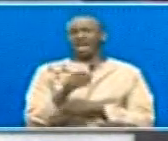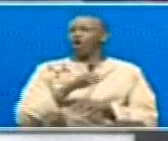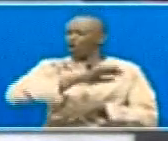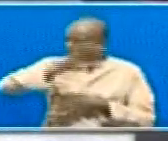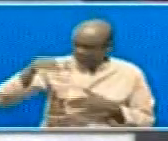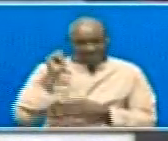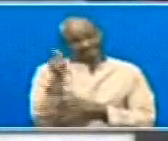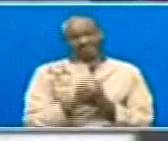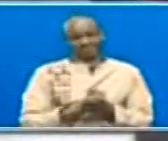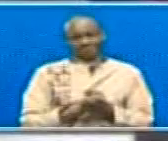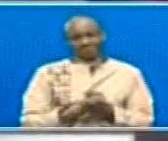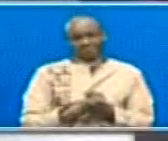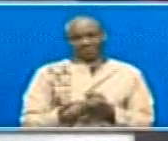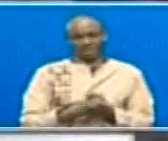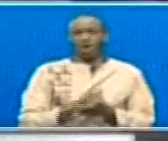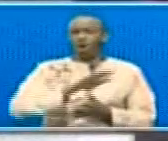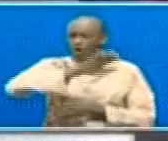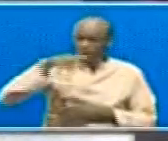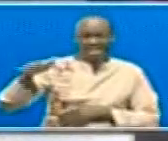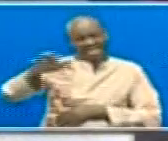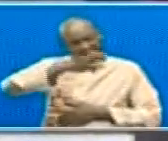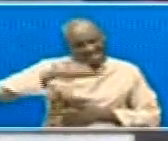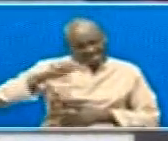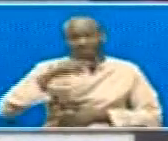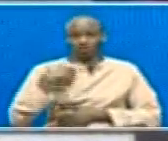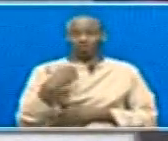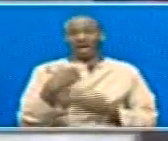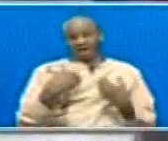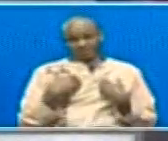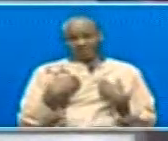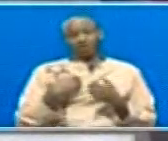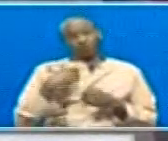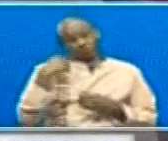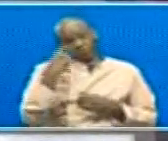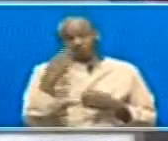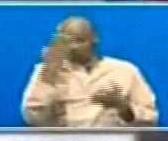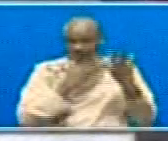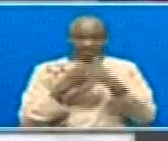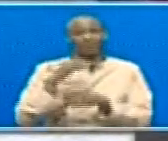everywhere for all Kenyans to face the future